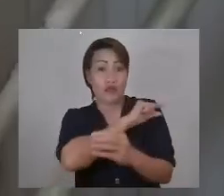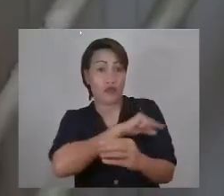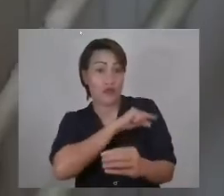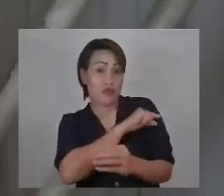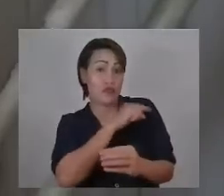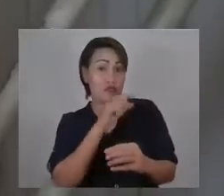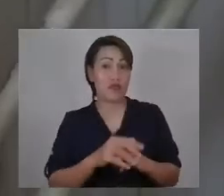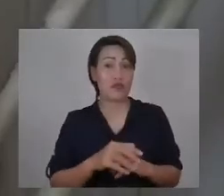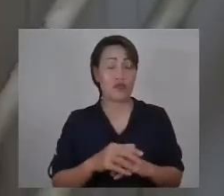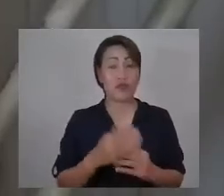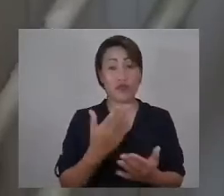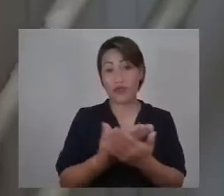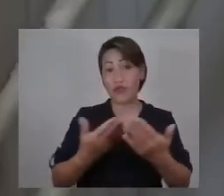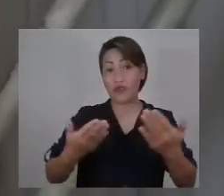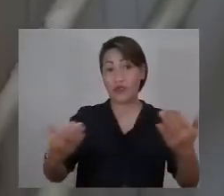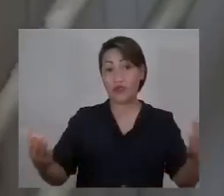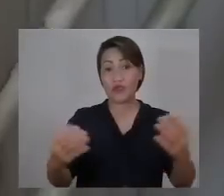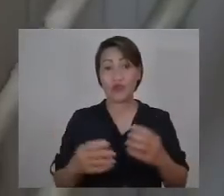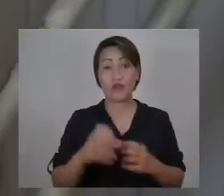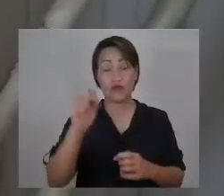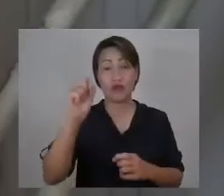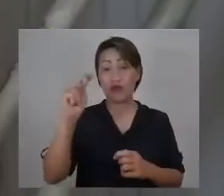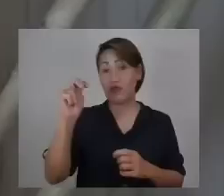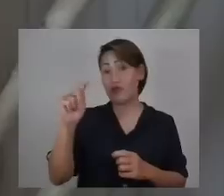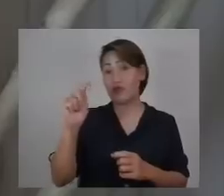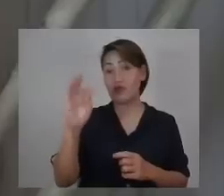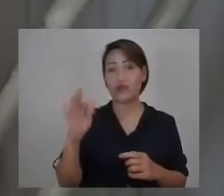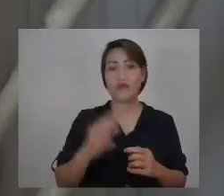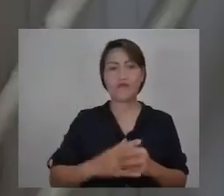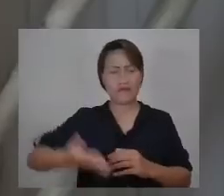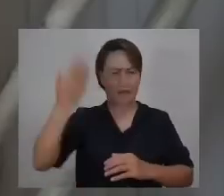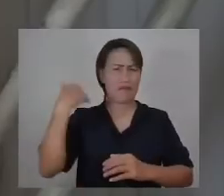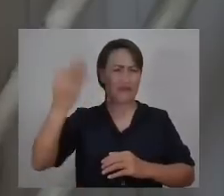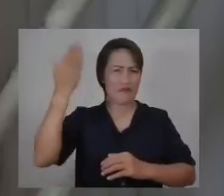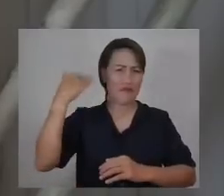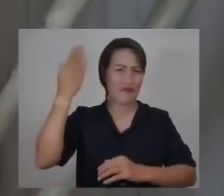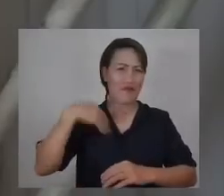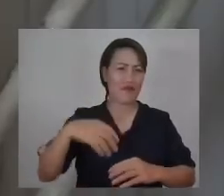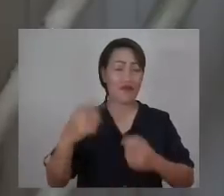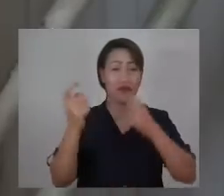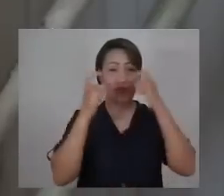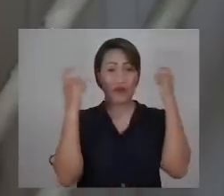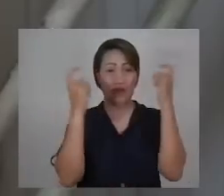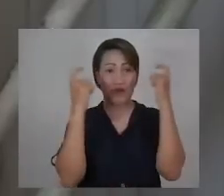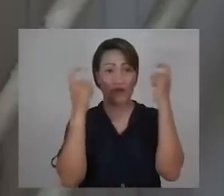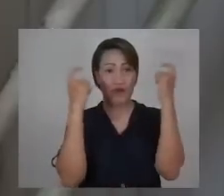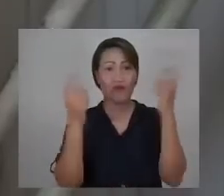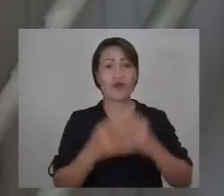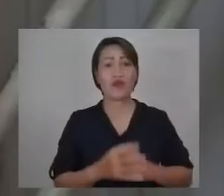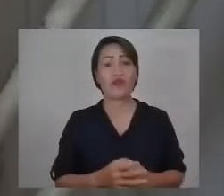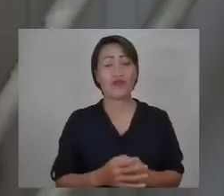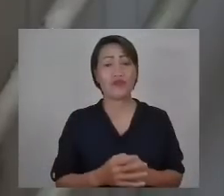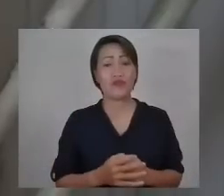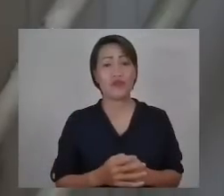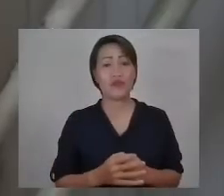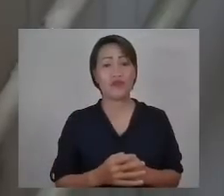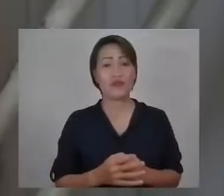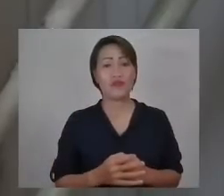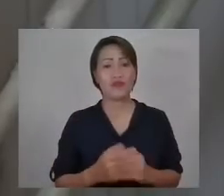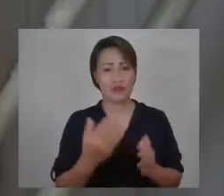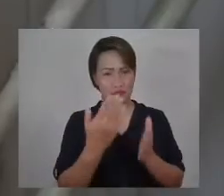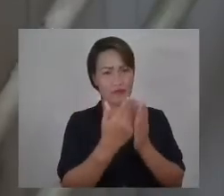NSTF, several of our past winners in the International Science and Engineering Fair are the following.